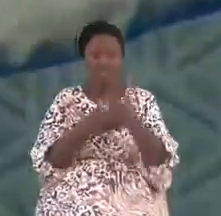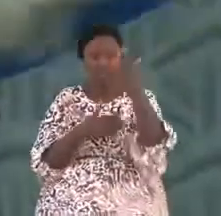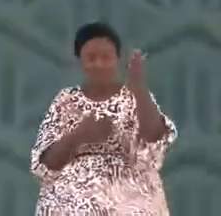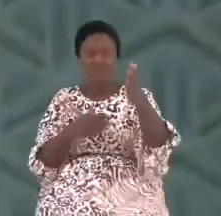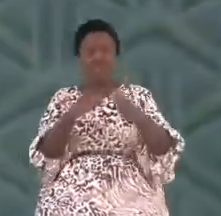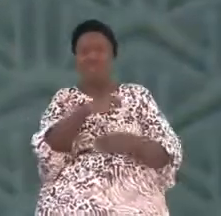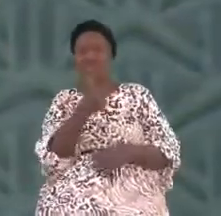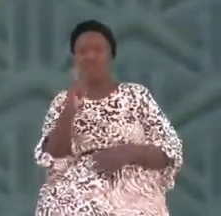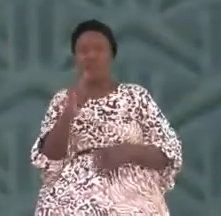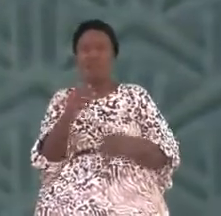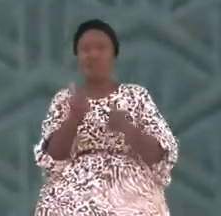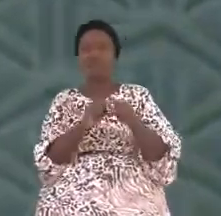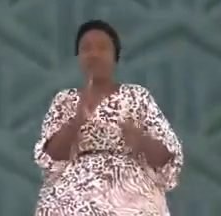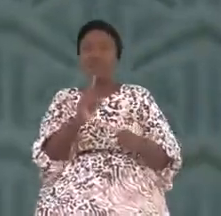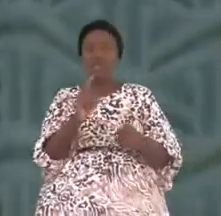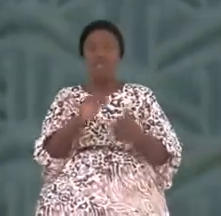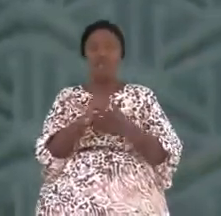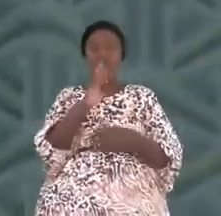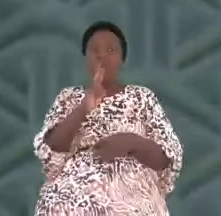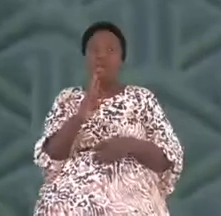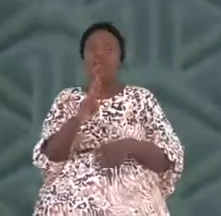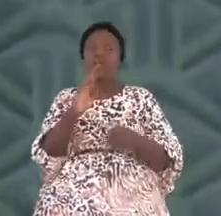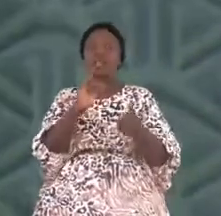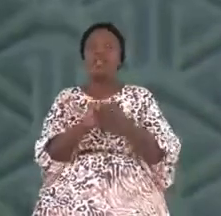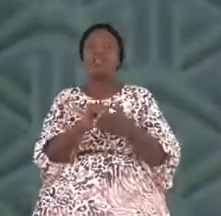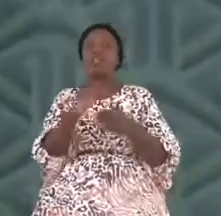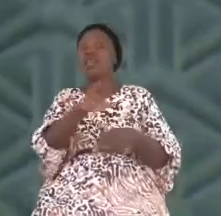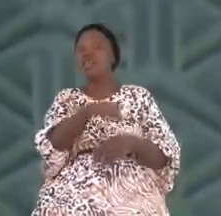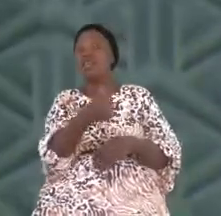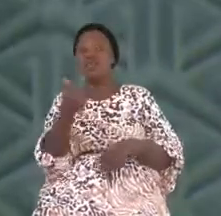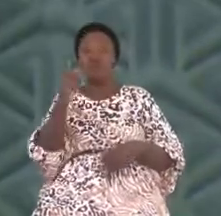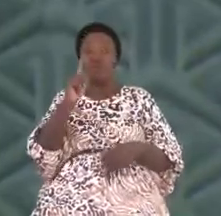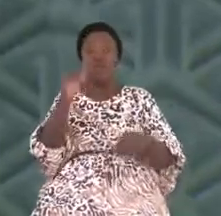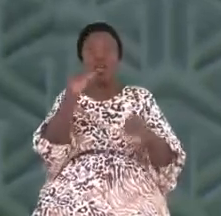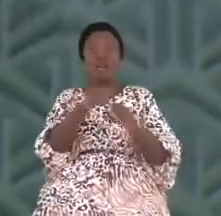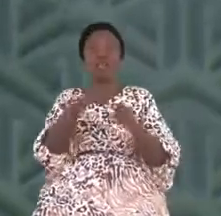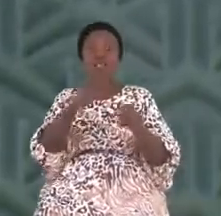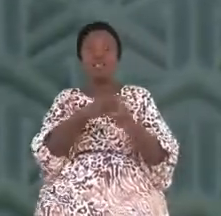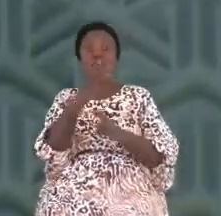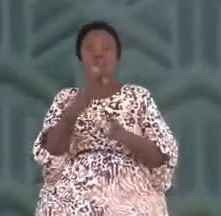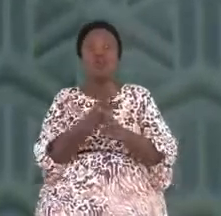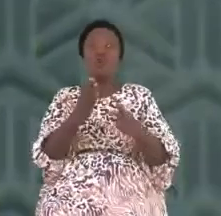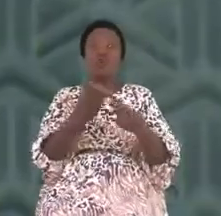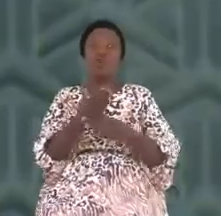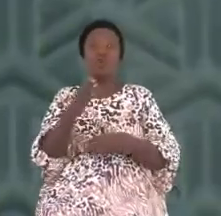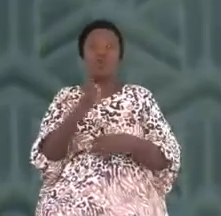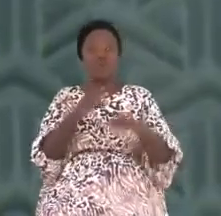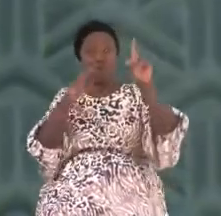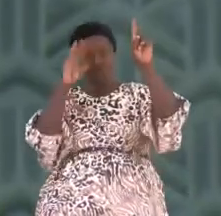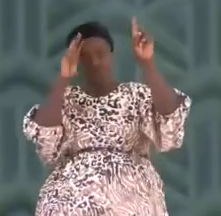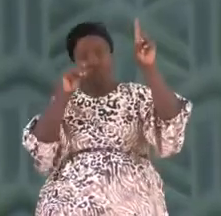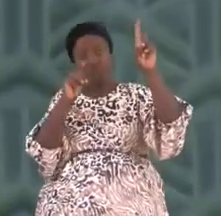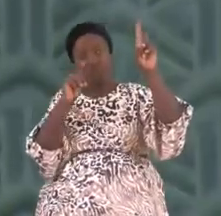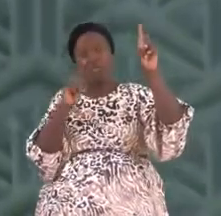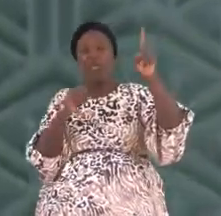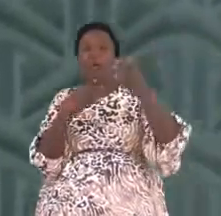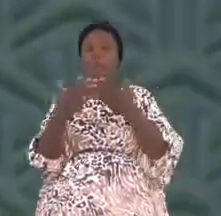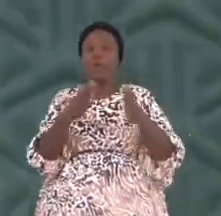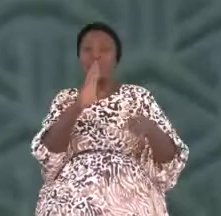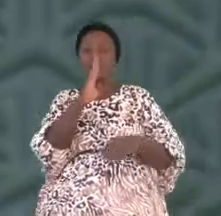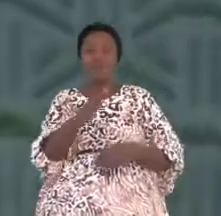everywhere that everyone in the world through him might be